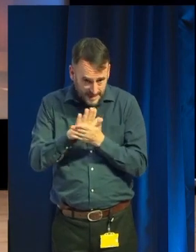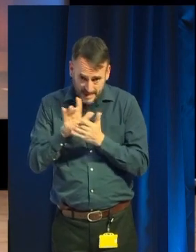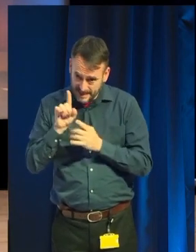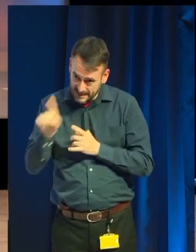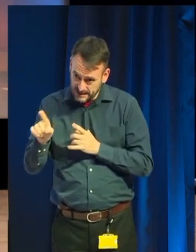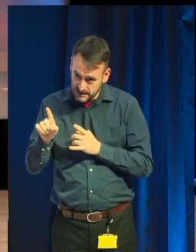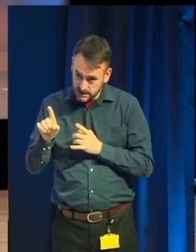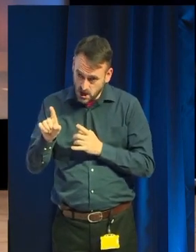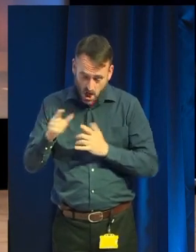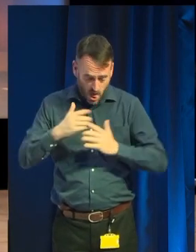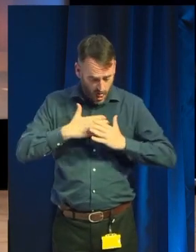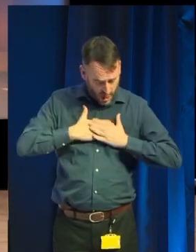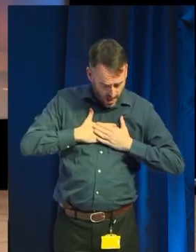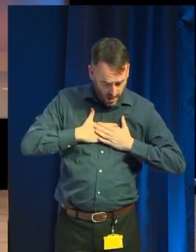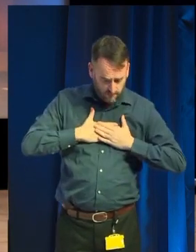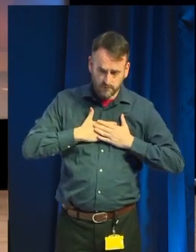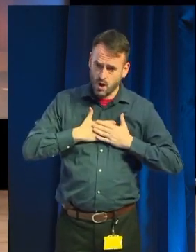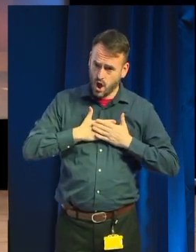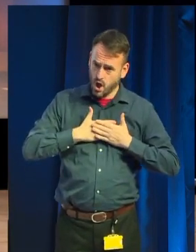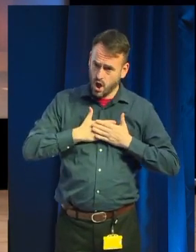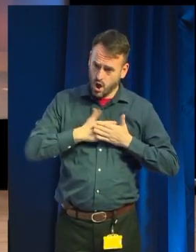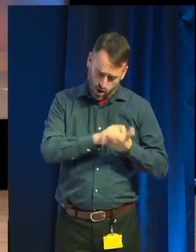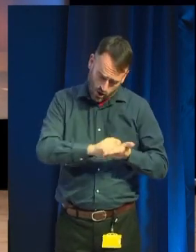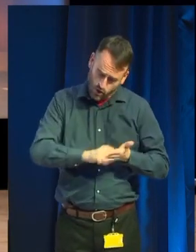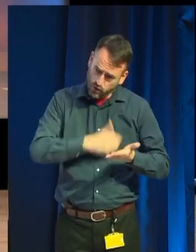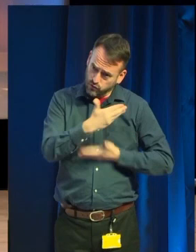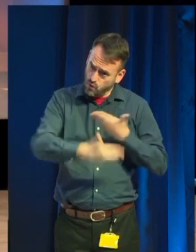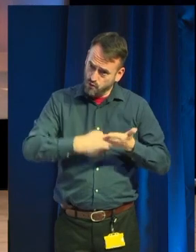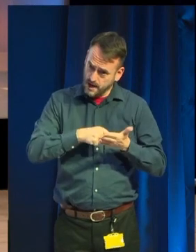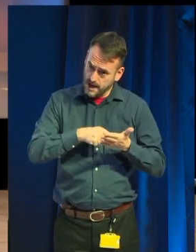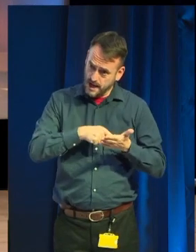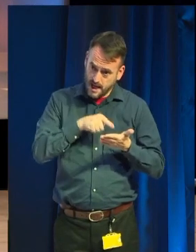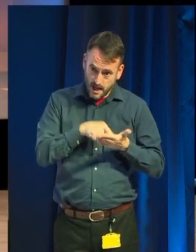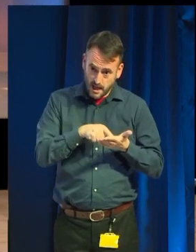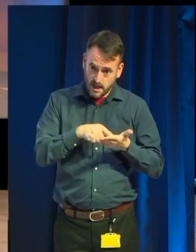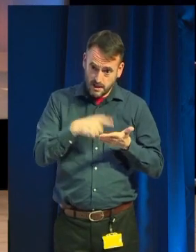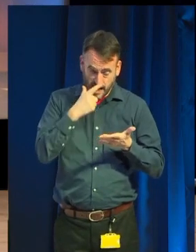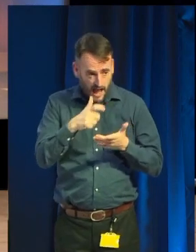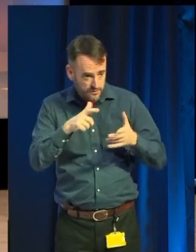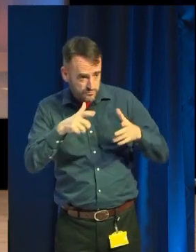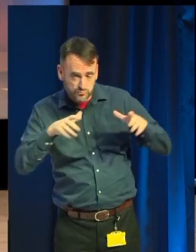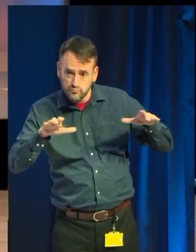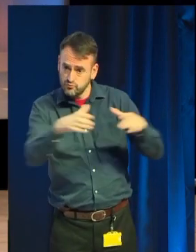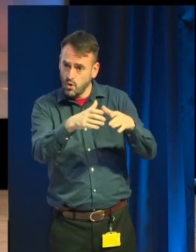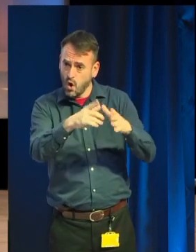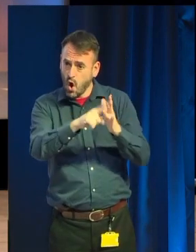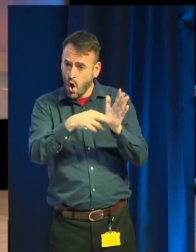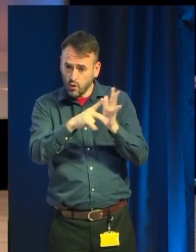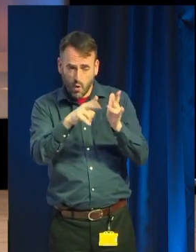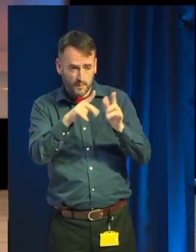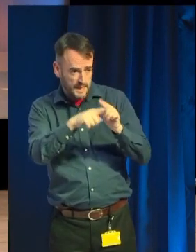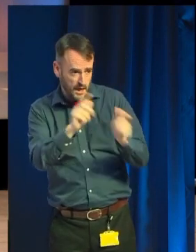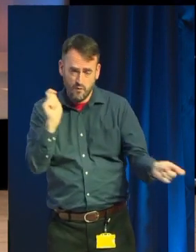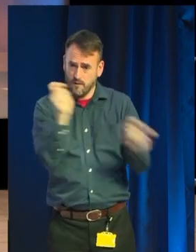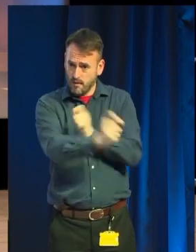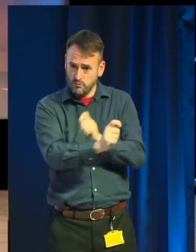story or revolutionize the genre or talking only about the issue